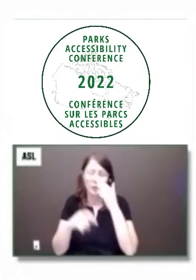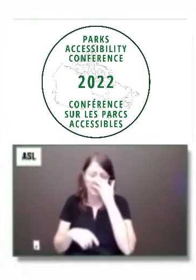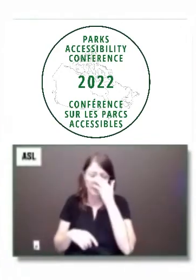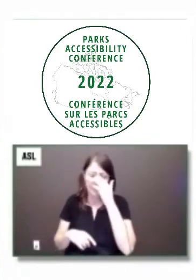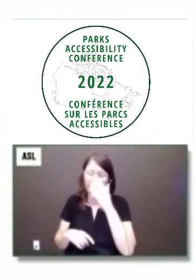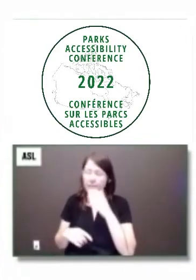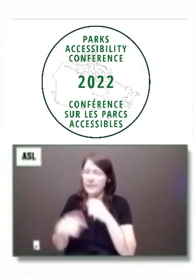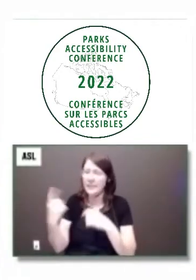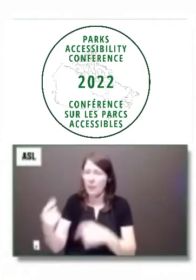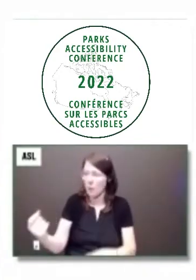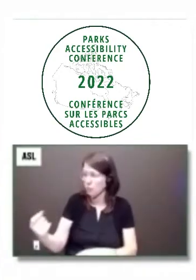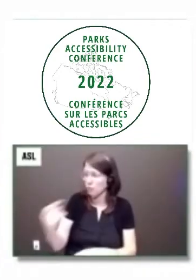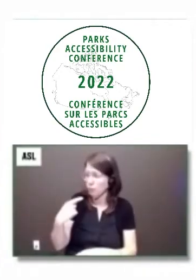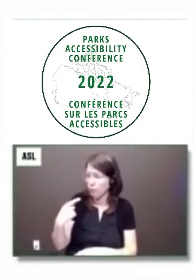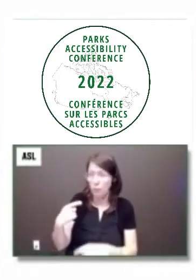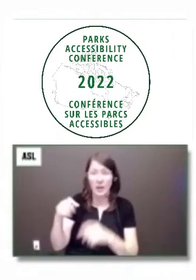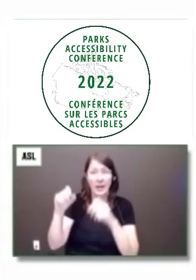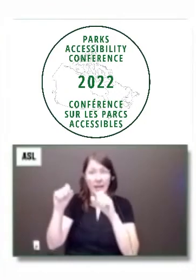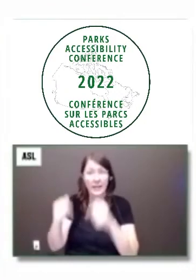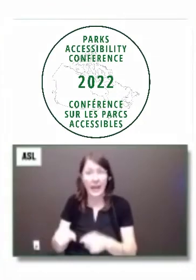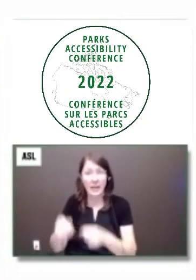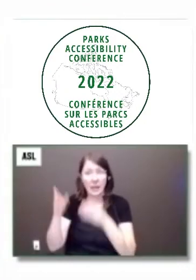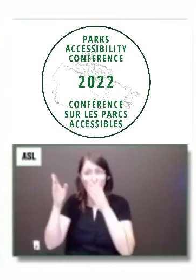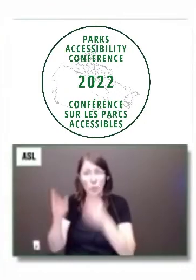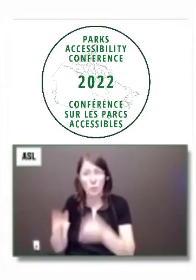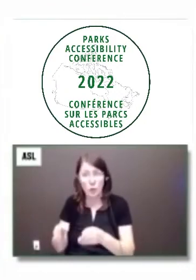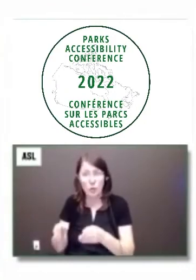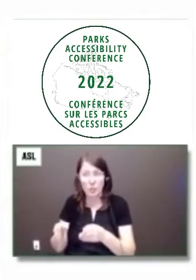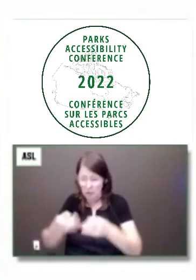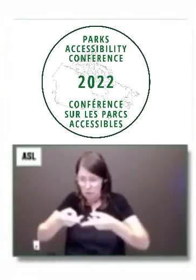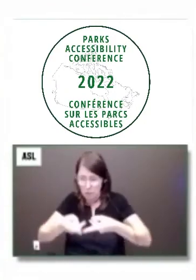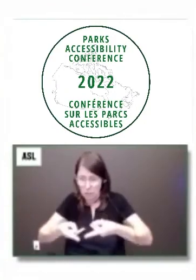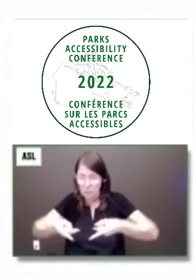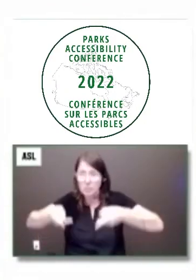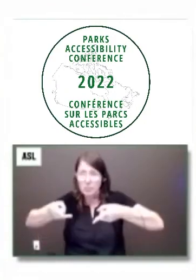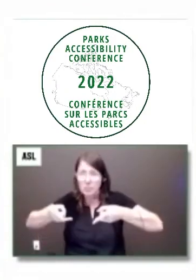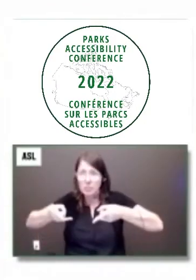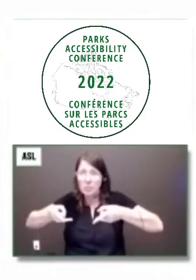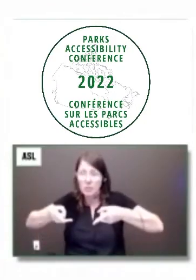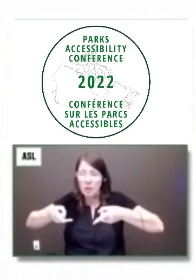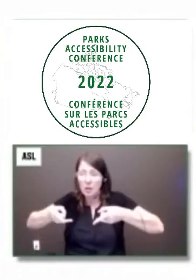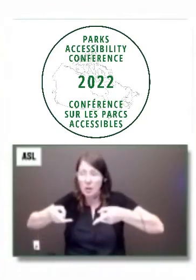places, and would that be useful in areas that don't have power?